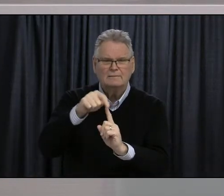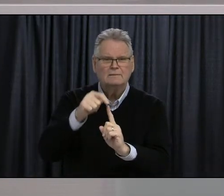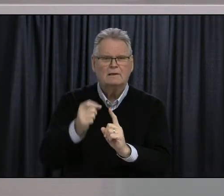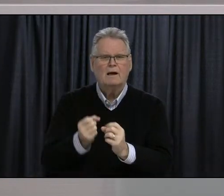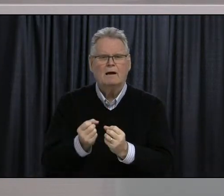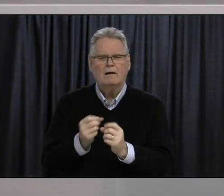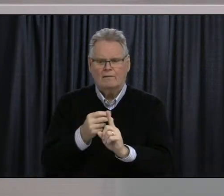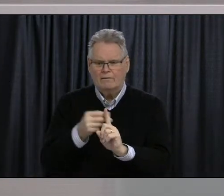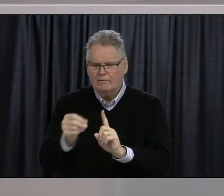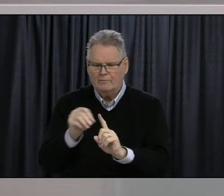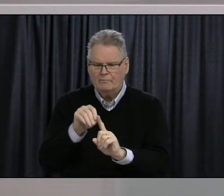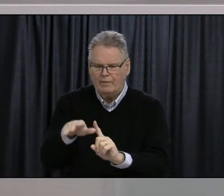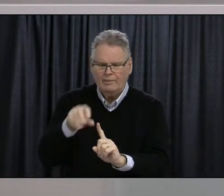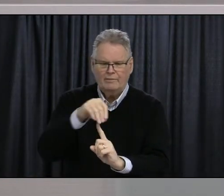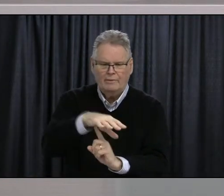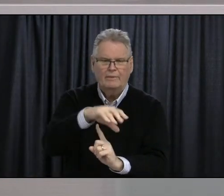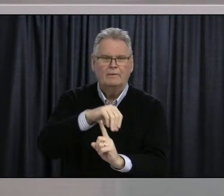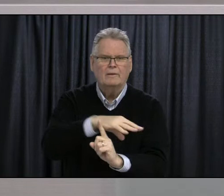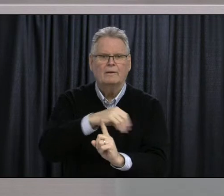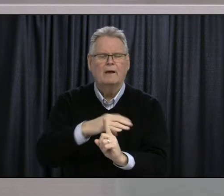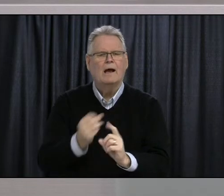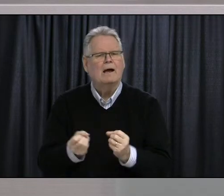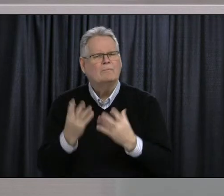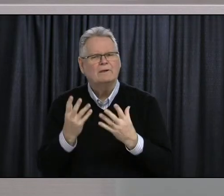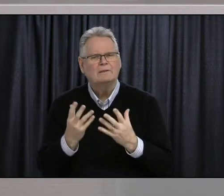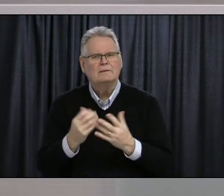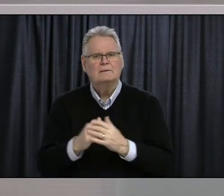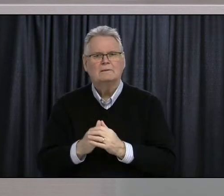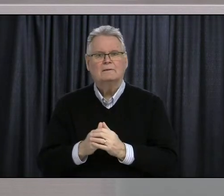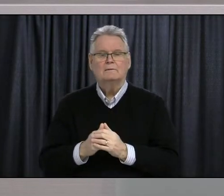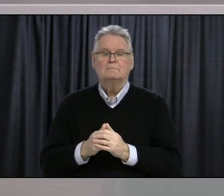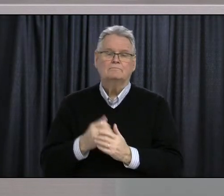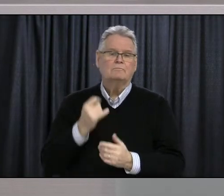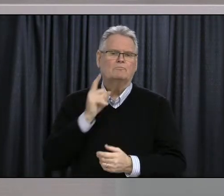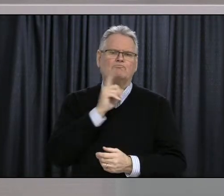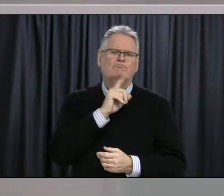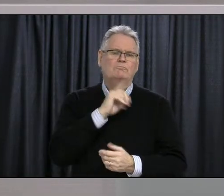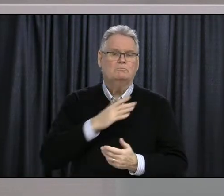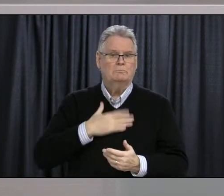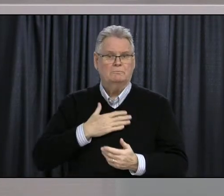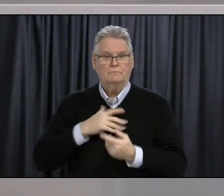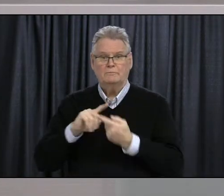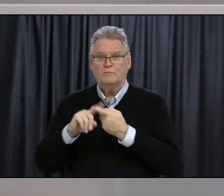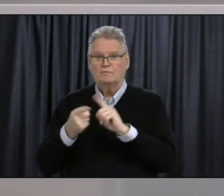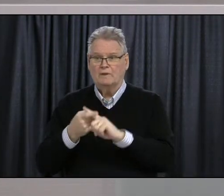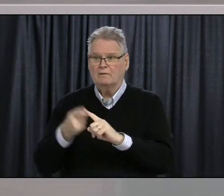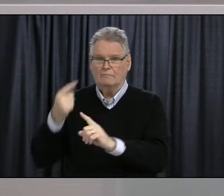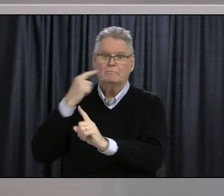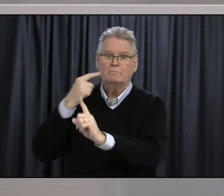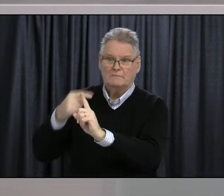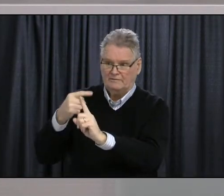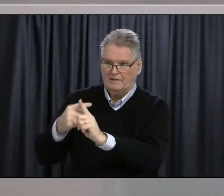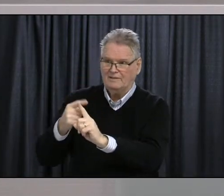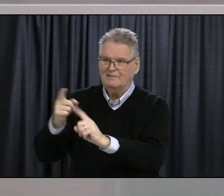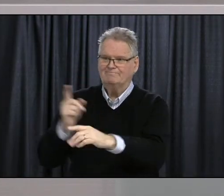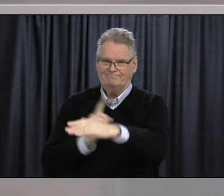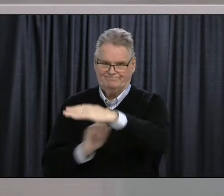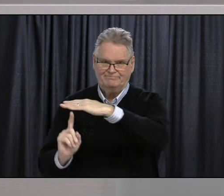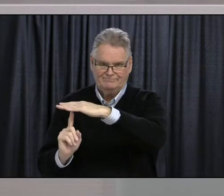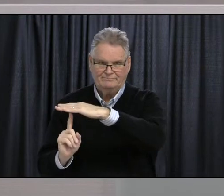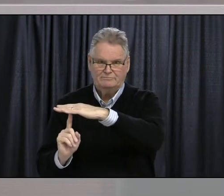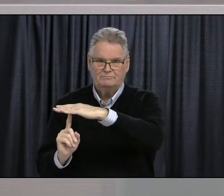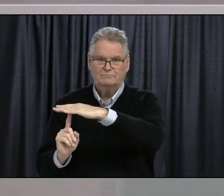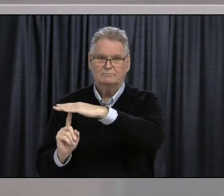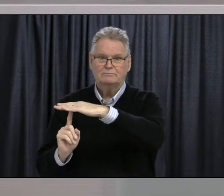a COVID positive, has been deemed a contact, is self-isolating. Do I then need to as well self-isolate?